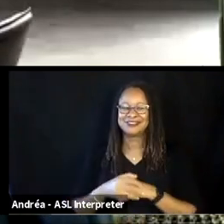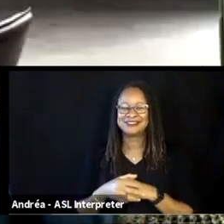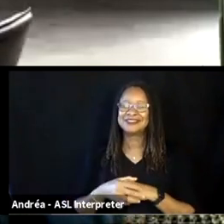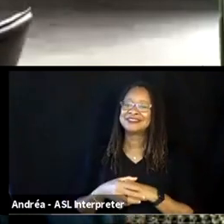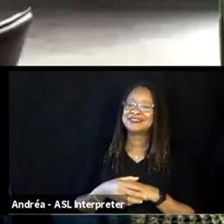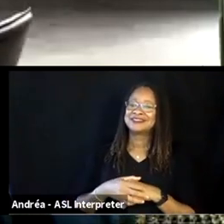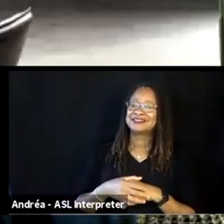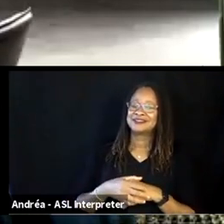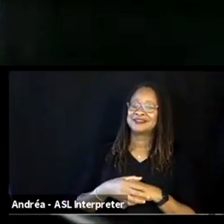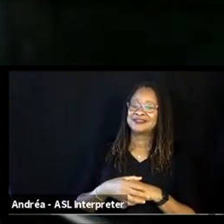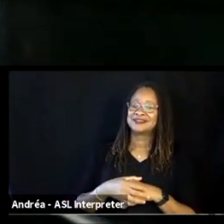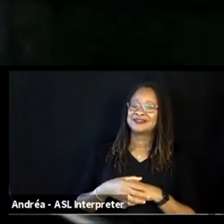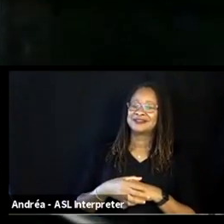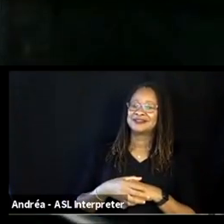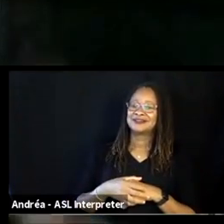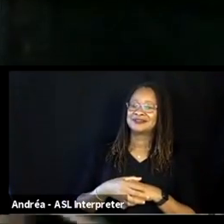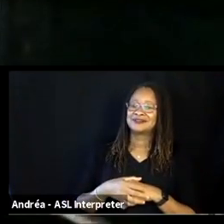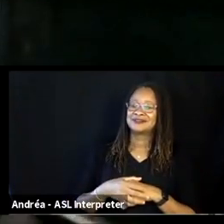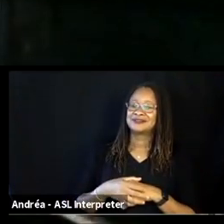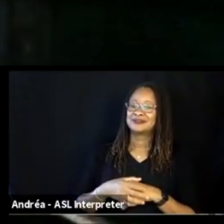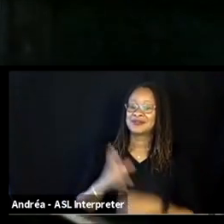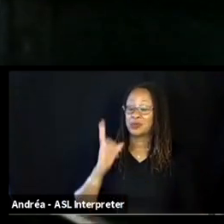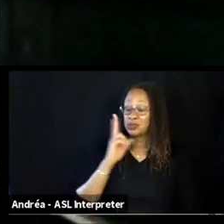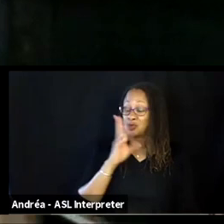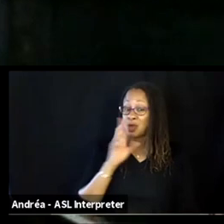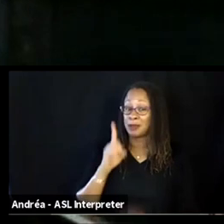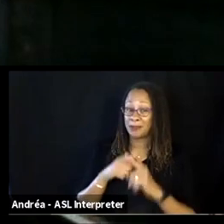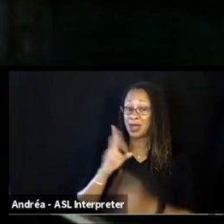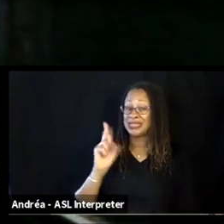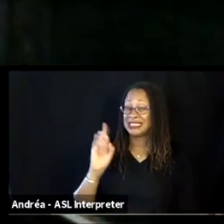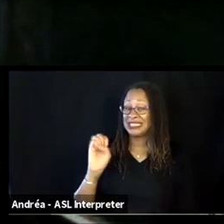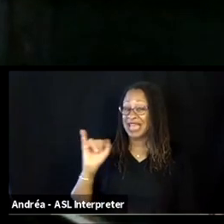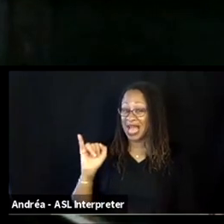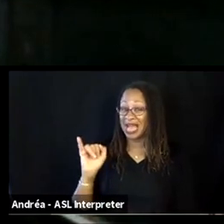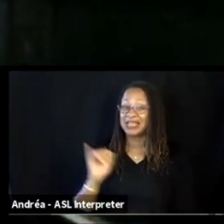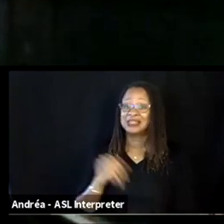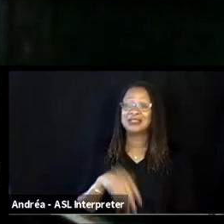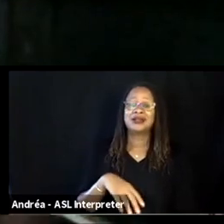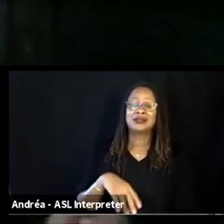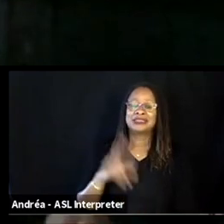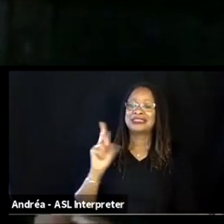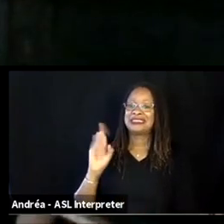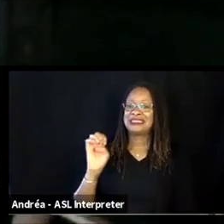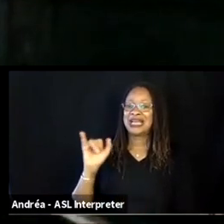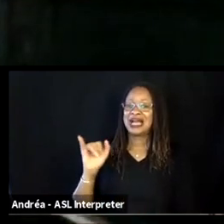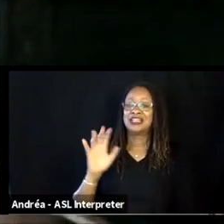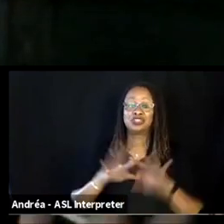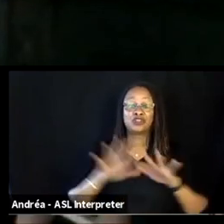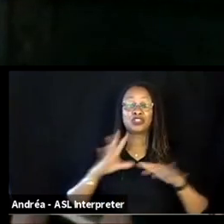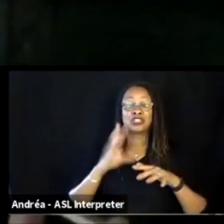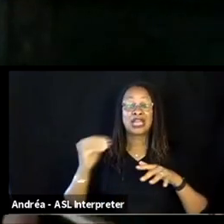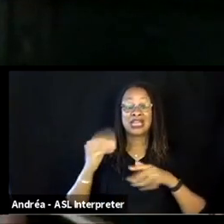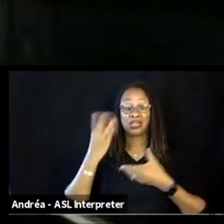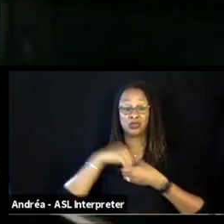know, we talk about DEI, diversity and inclusion, as many folks for many,